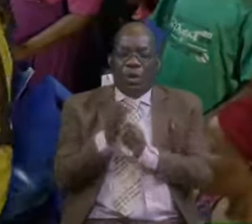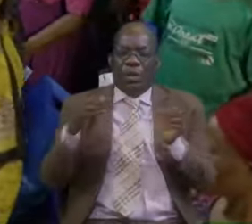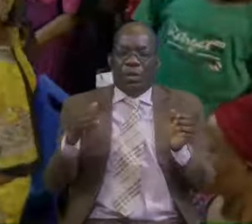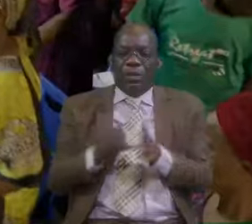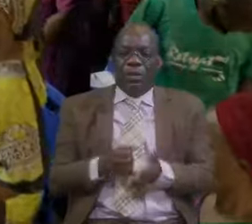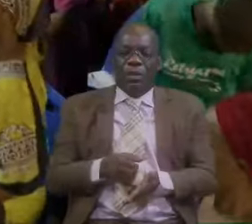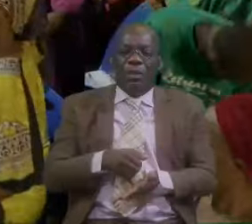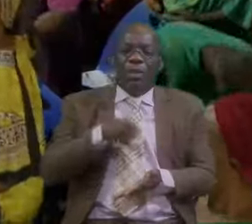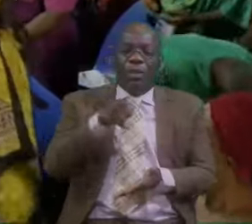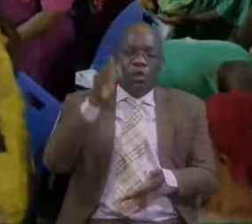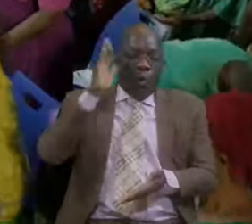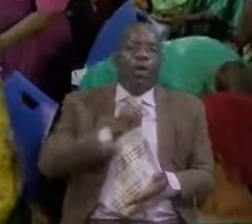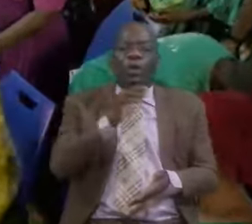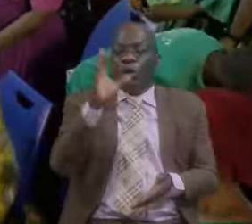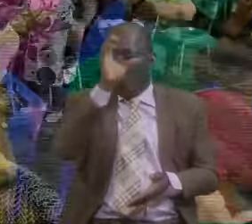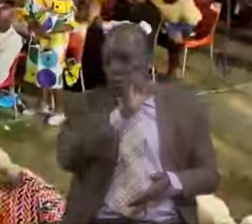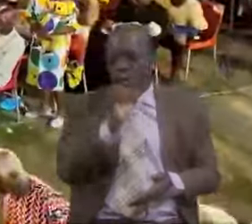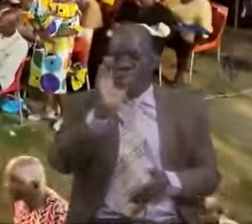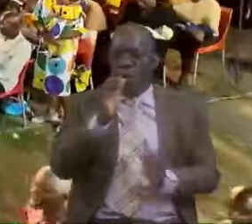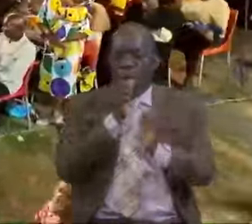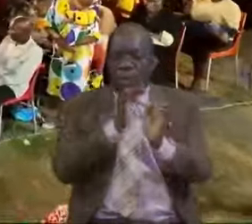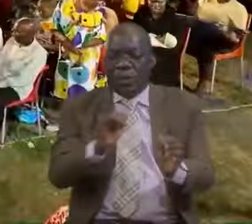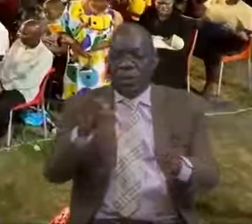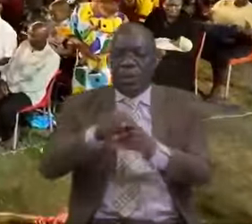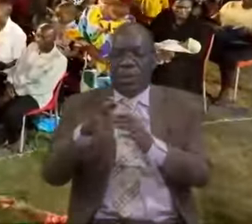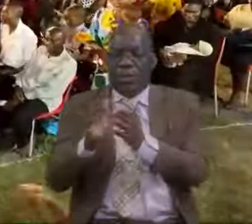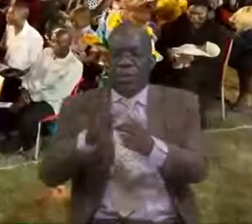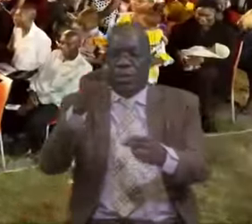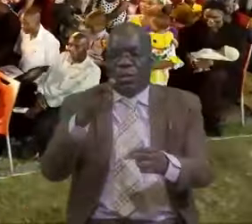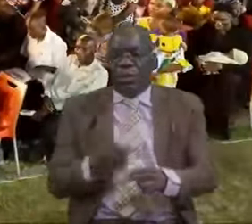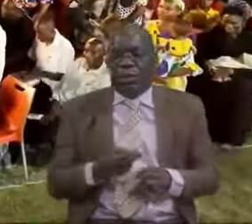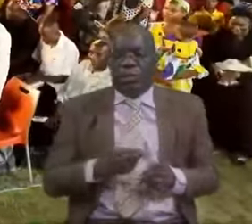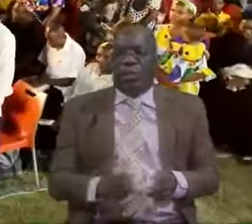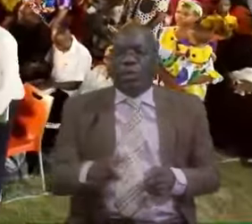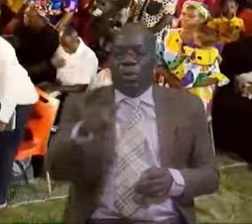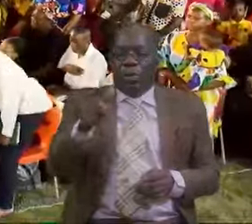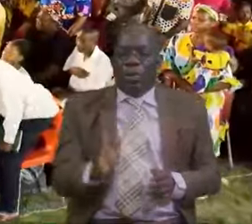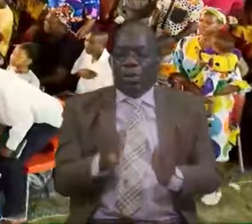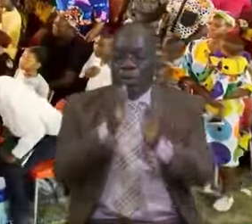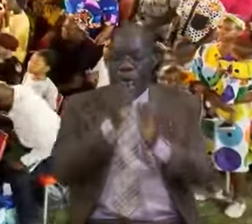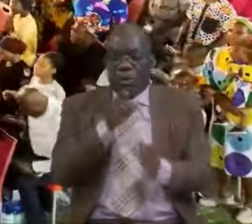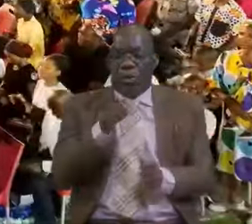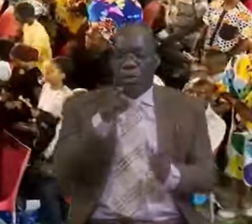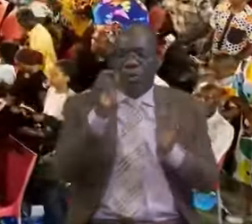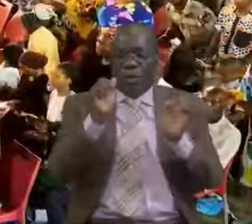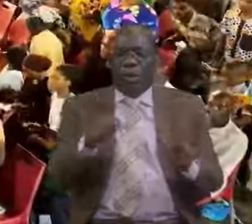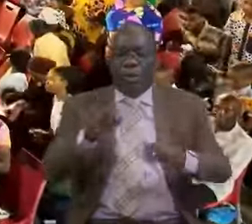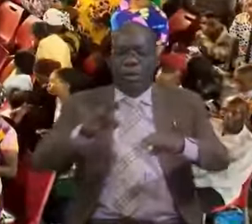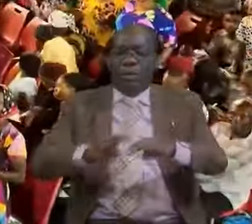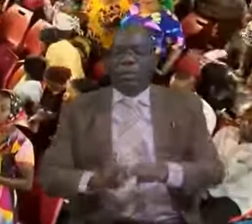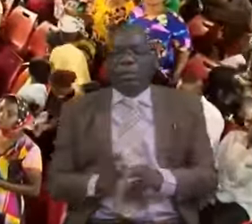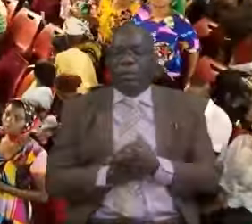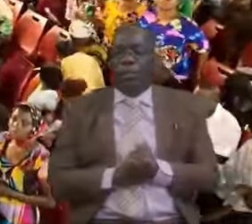your blessing in Jesus' name. God bless you. You can see that tonight we're looking